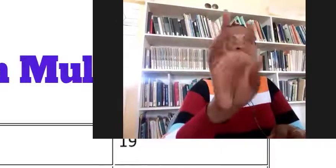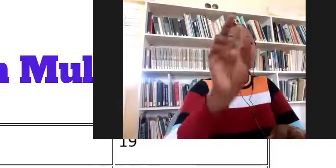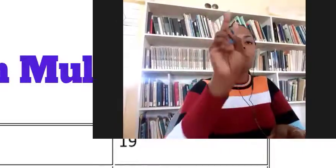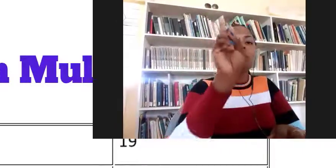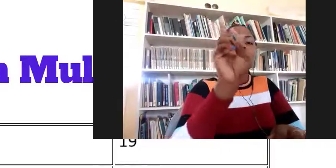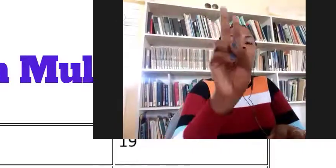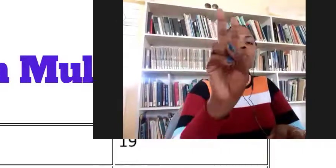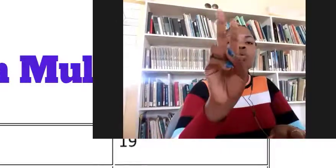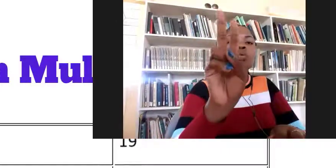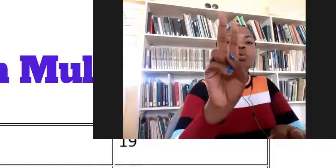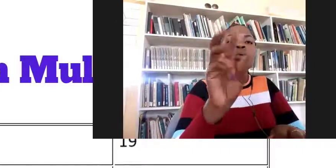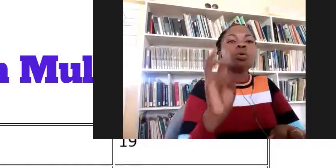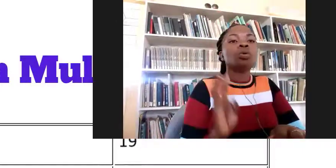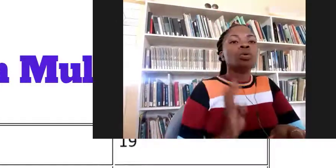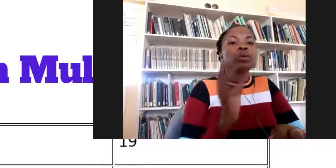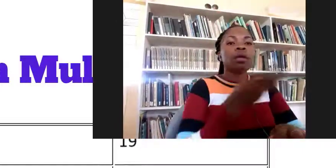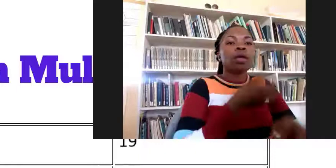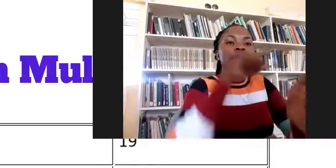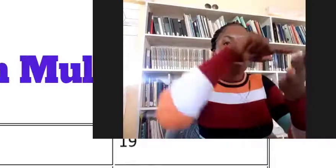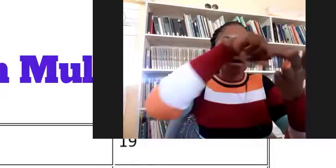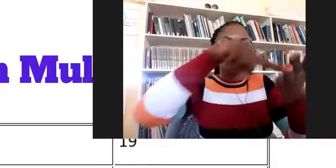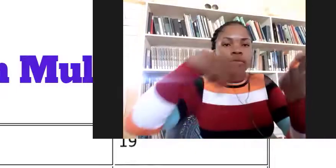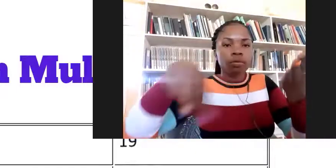So that row we ignore